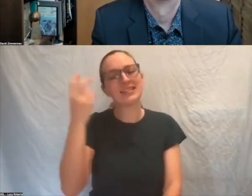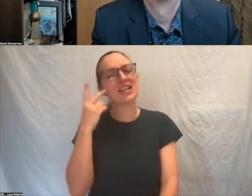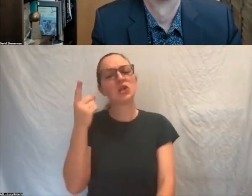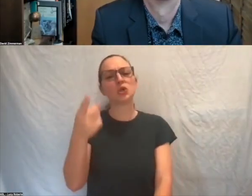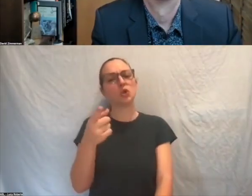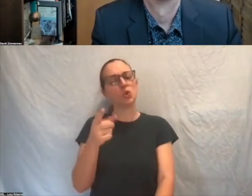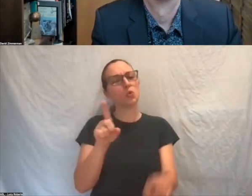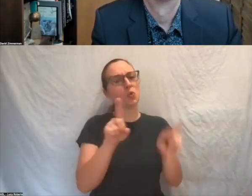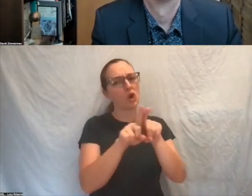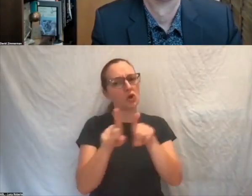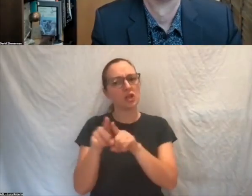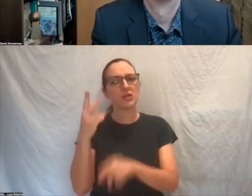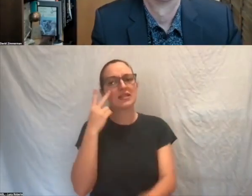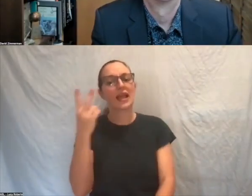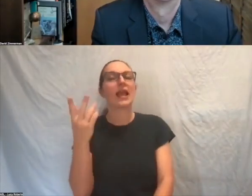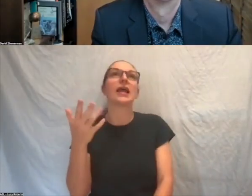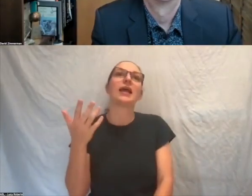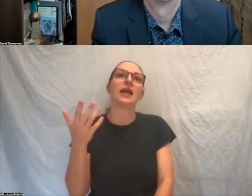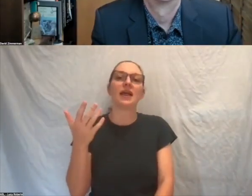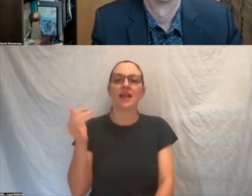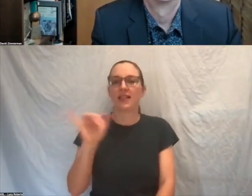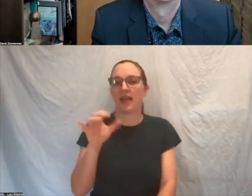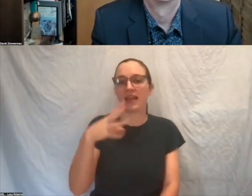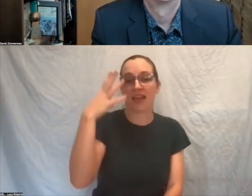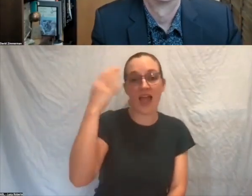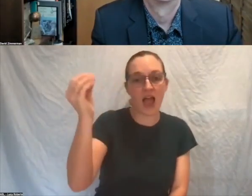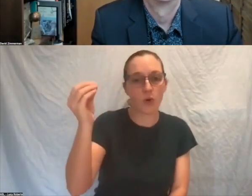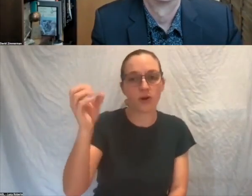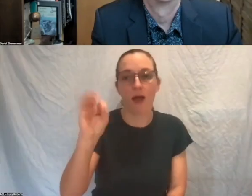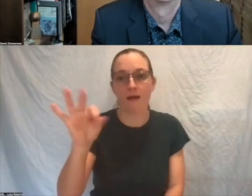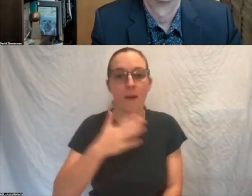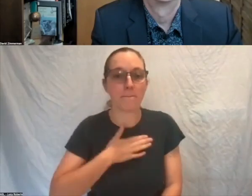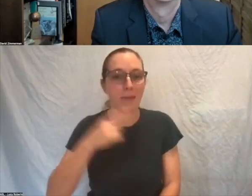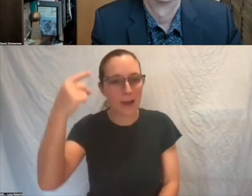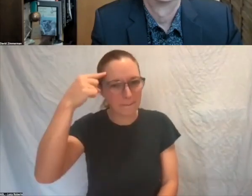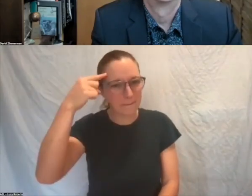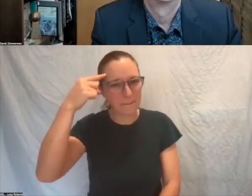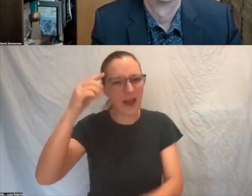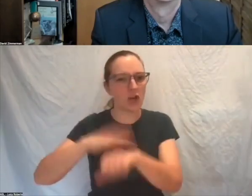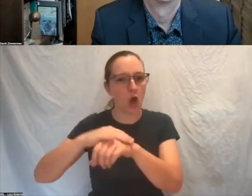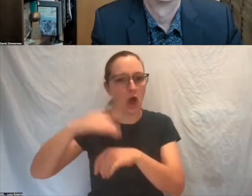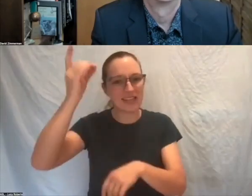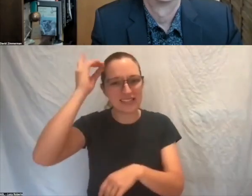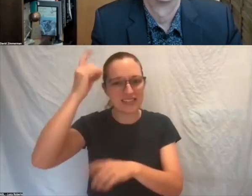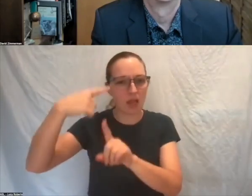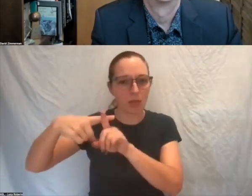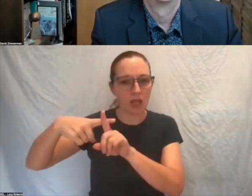also, seeing things like Out of My Mind on Disney Plus, and